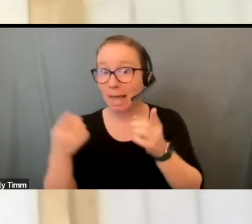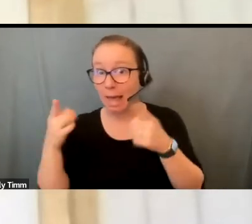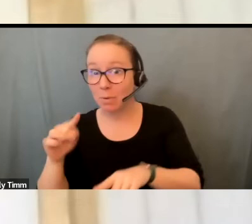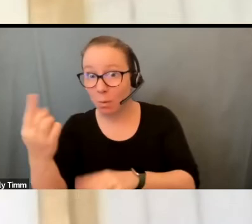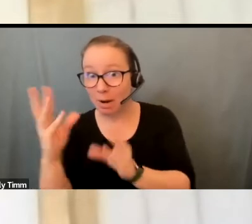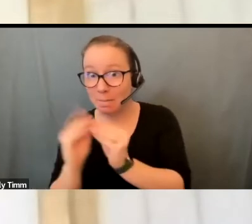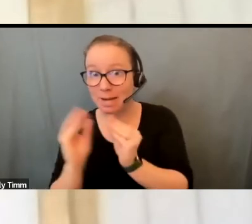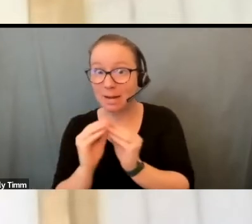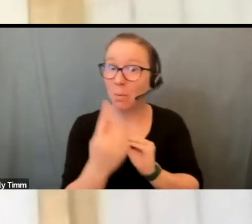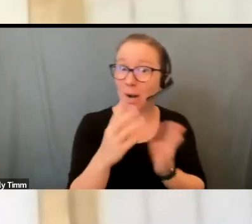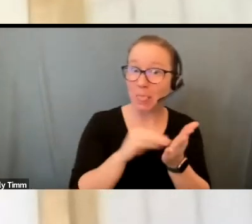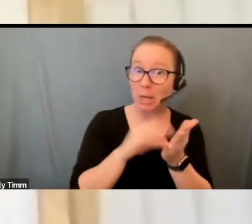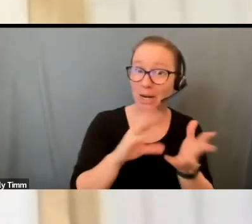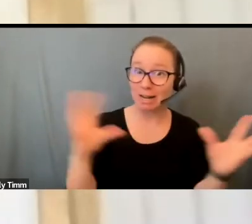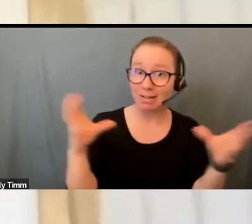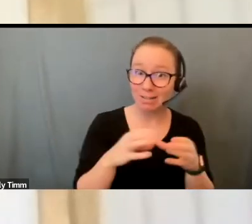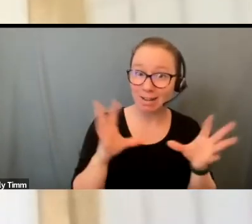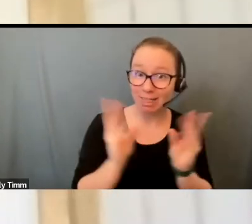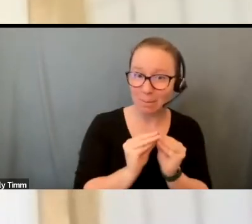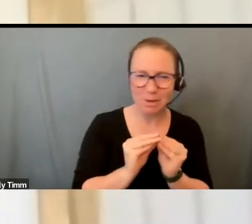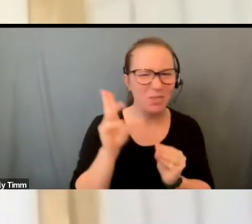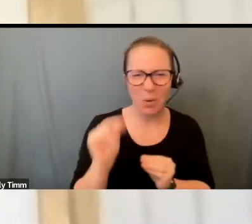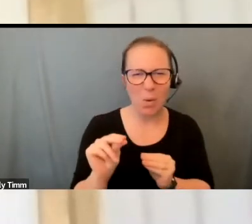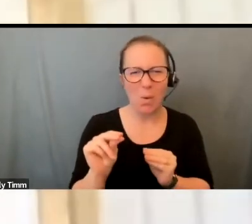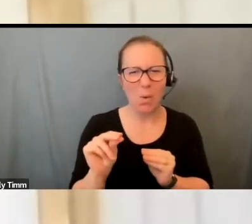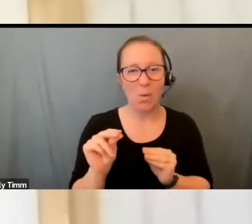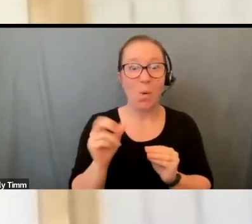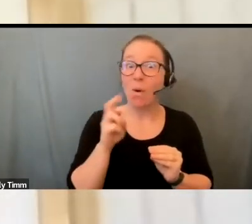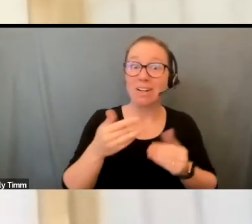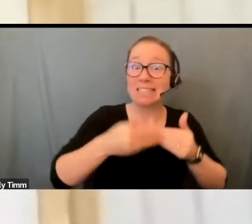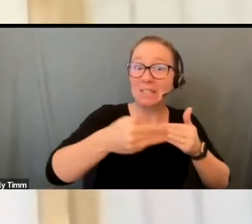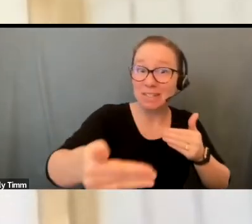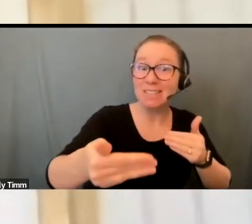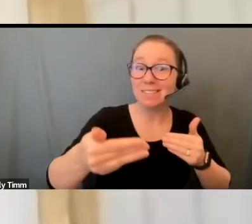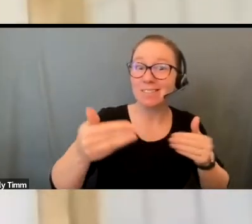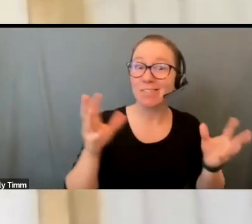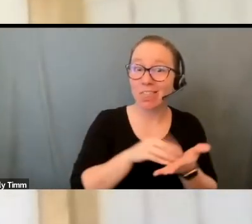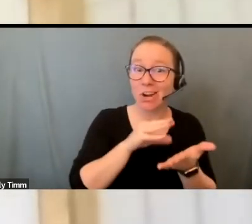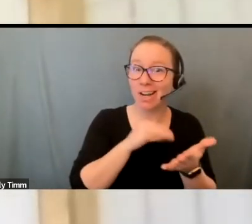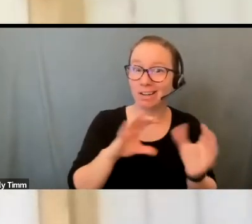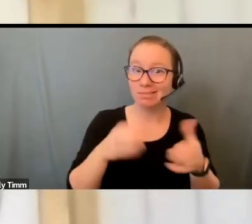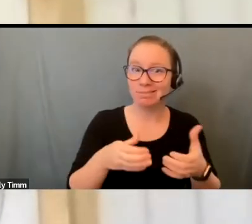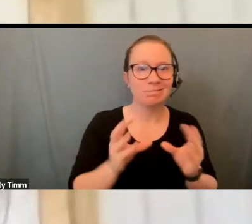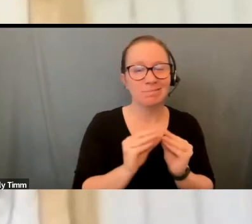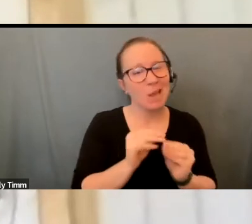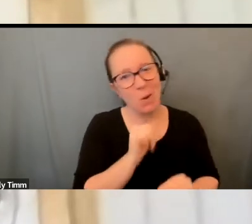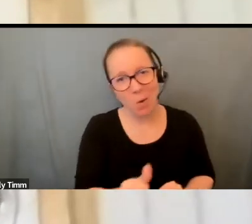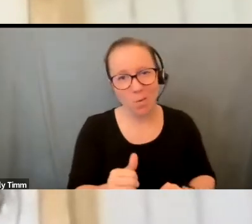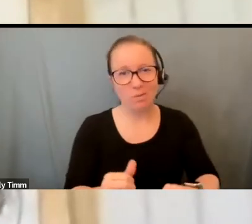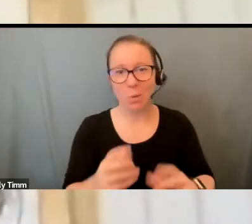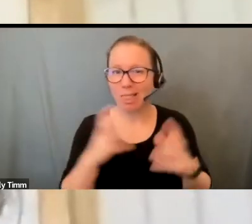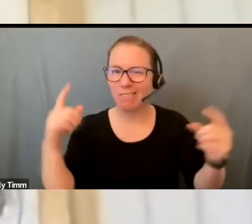learning collaborative. Or even a series of learning collaboratives. So a lot of